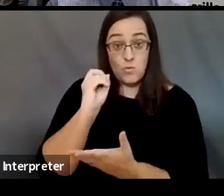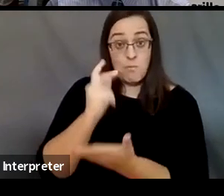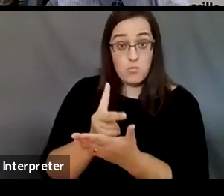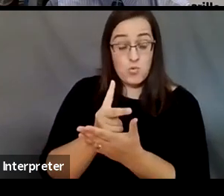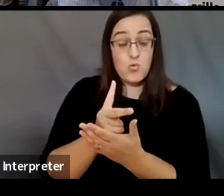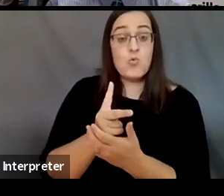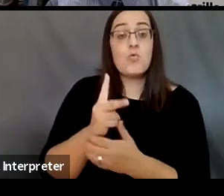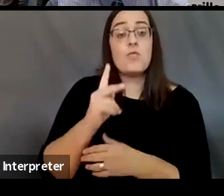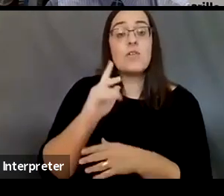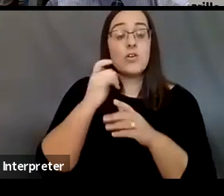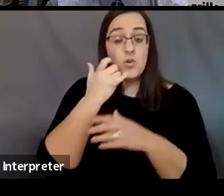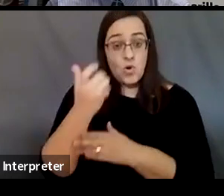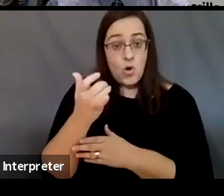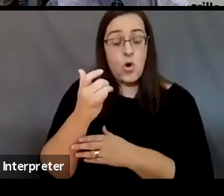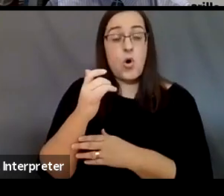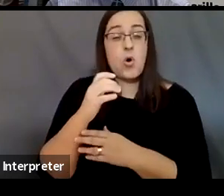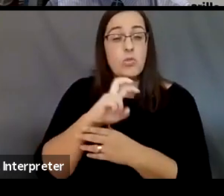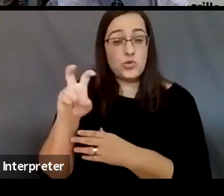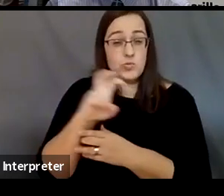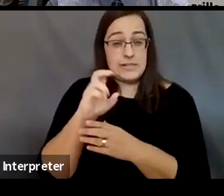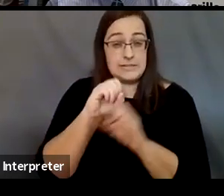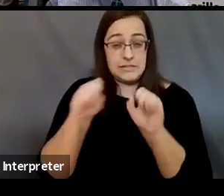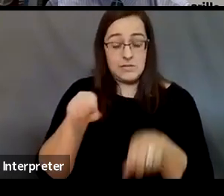call Amarillo City Transit at